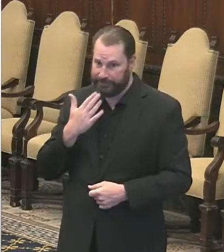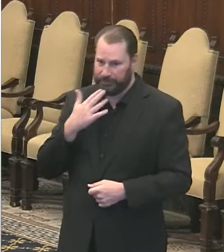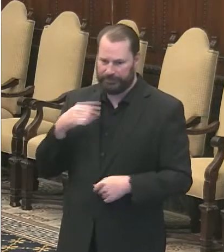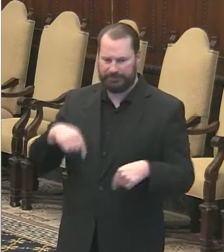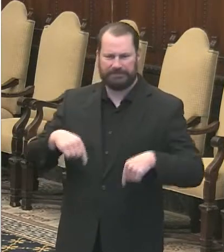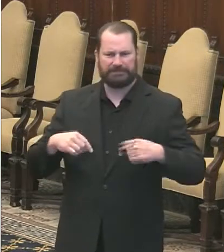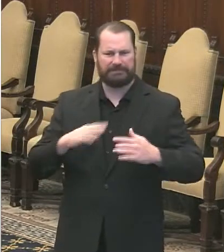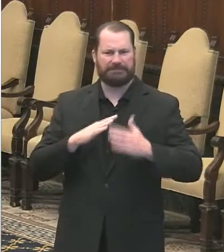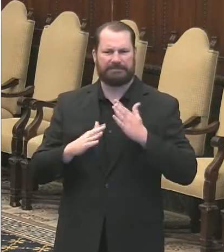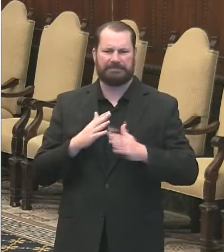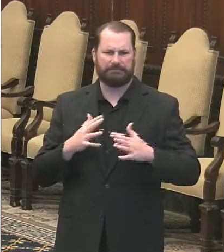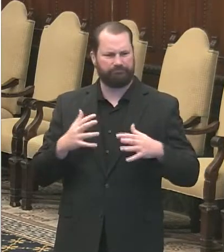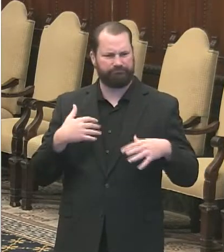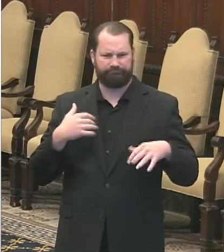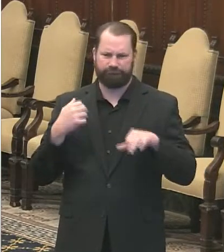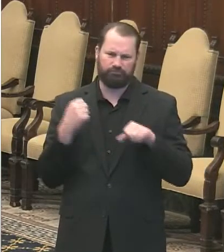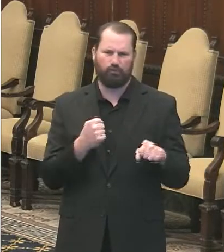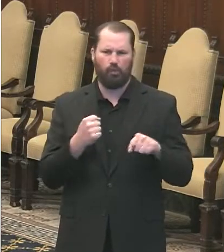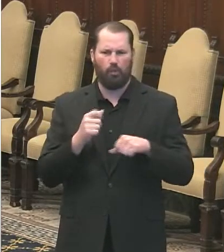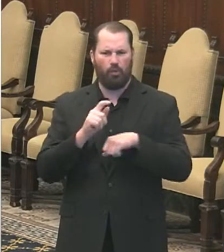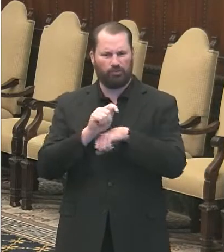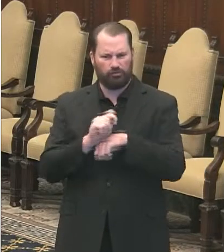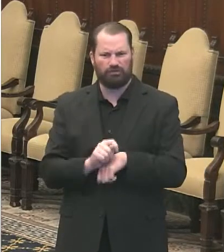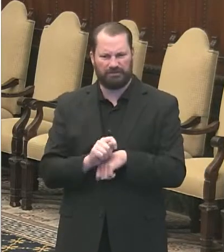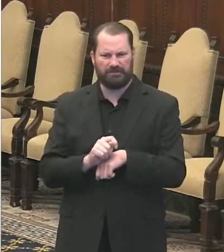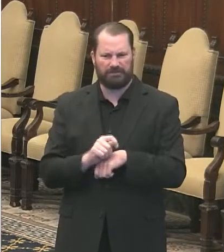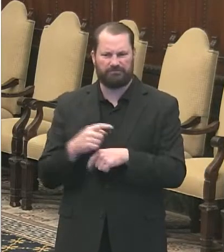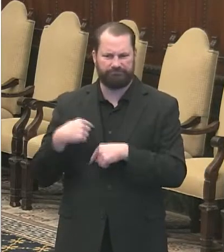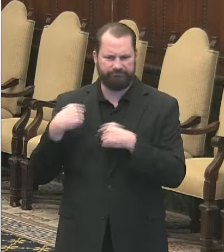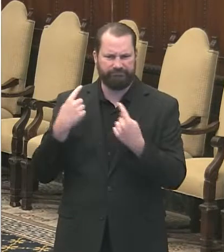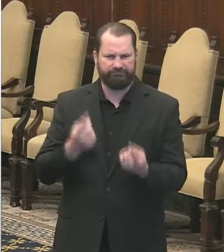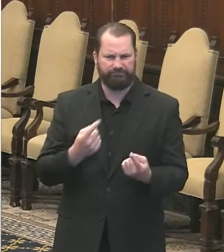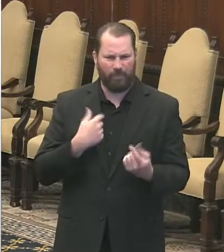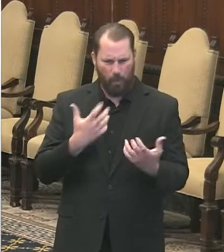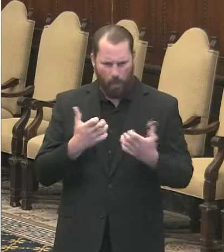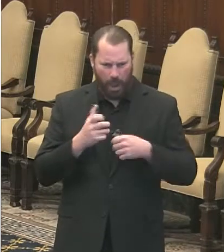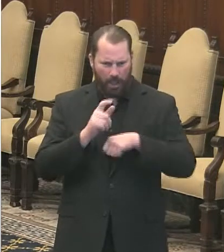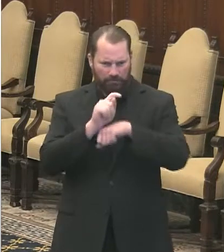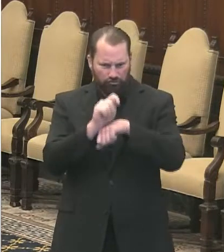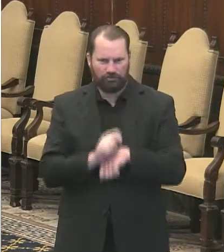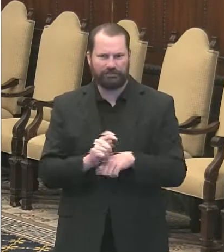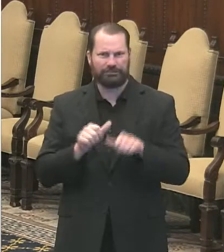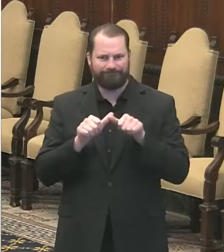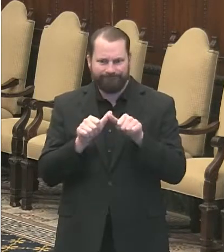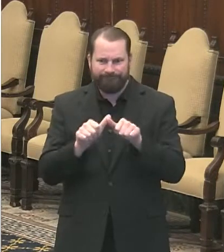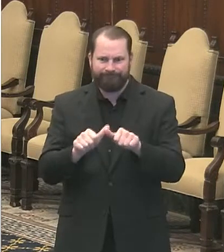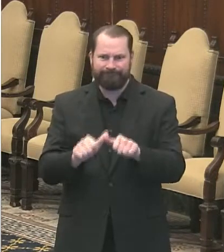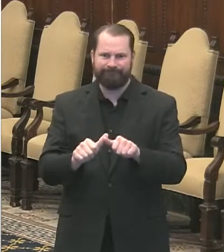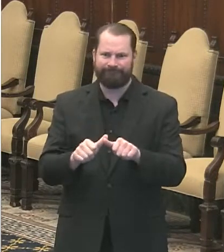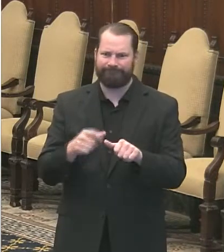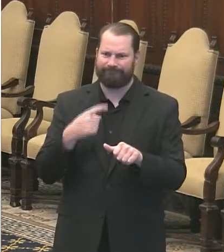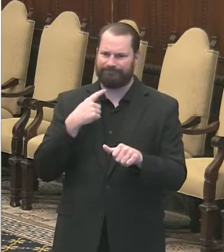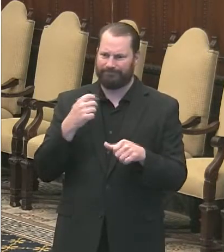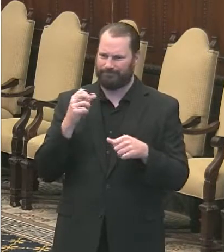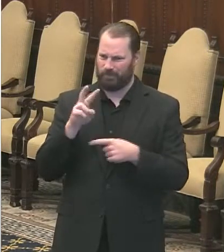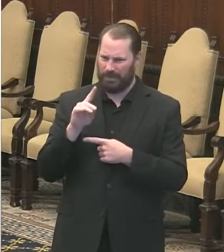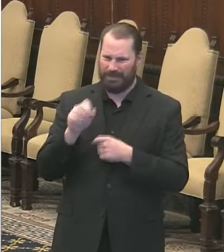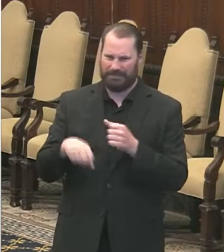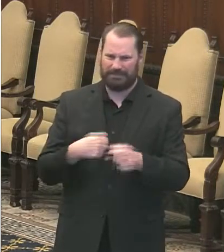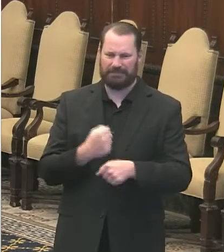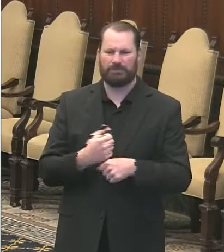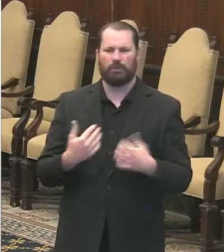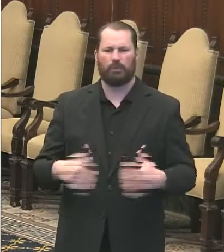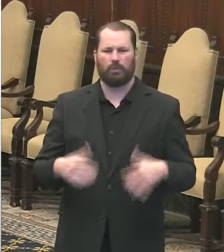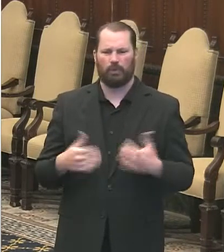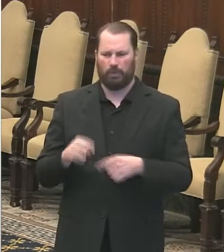important tradition continue. For the past 28 years, Welcome America has been synonymous with 4th of July in Philadelphia. We understand that